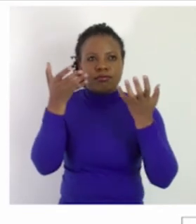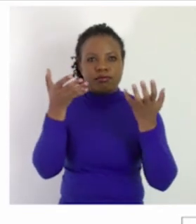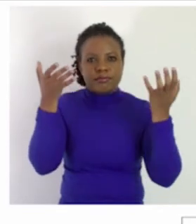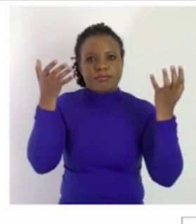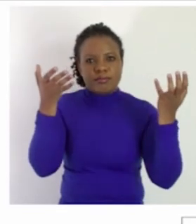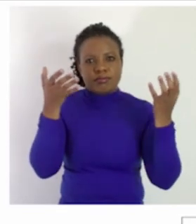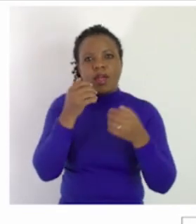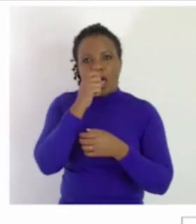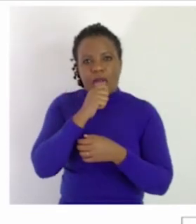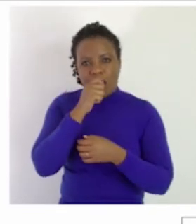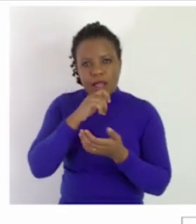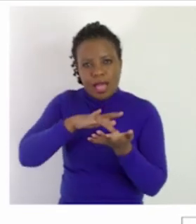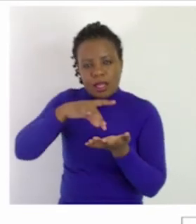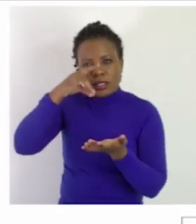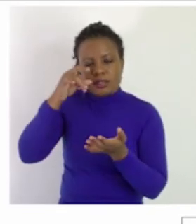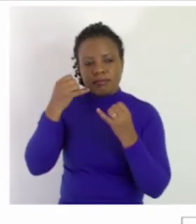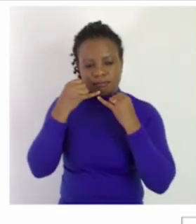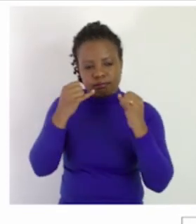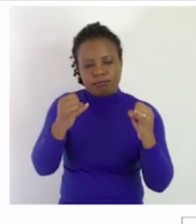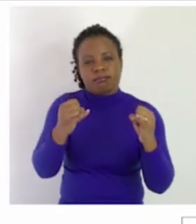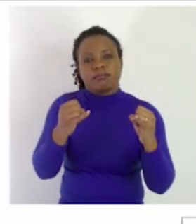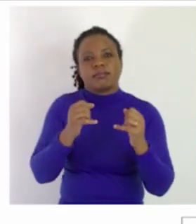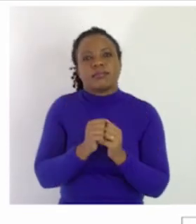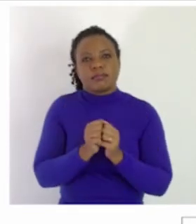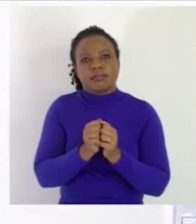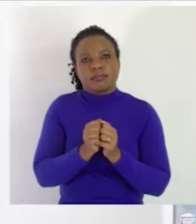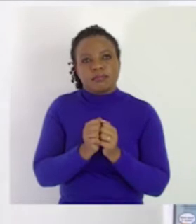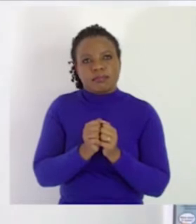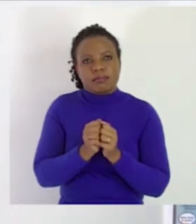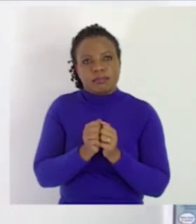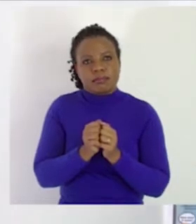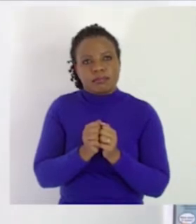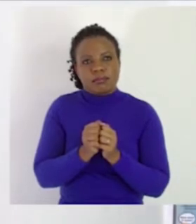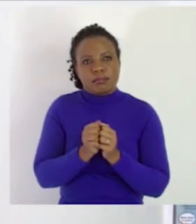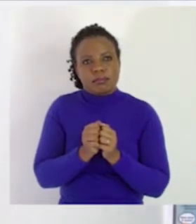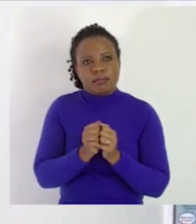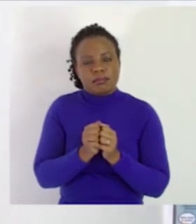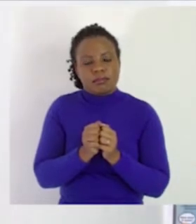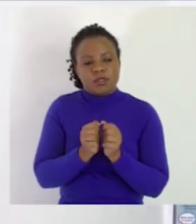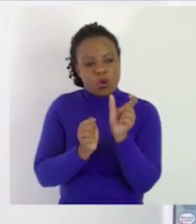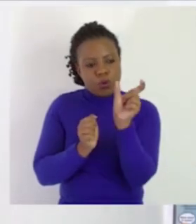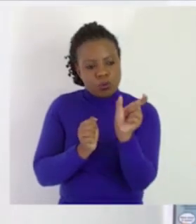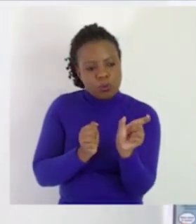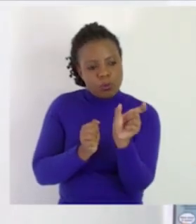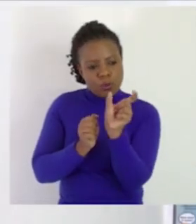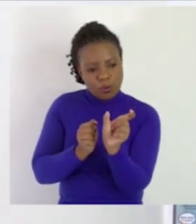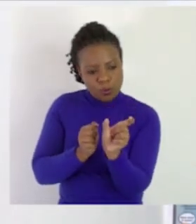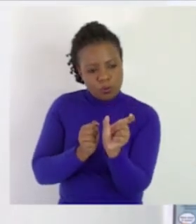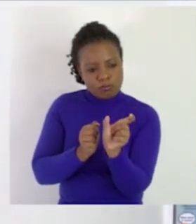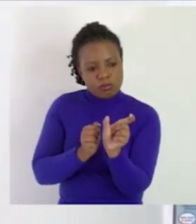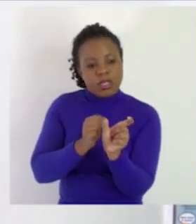ice cream, honey, and information. All right, all these words I've read, we said some of them